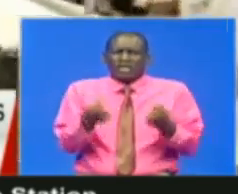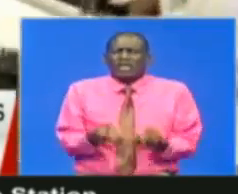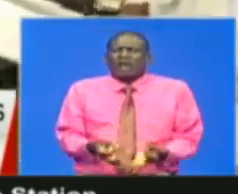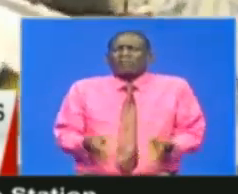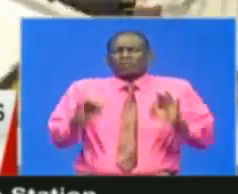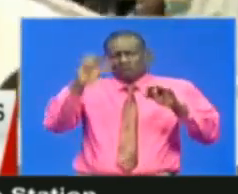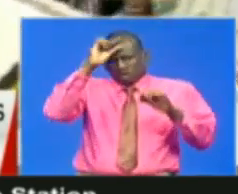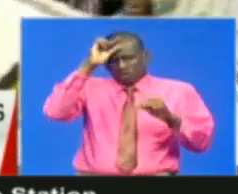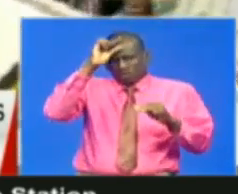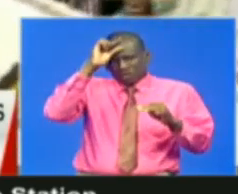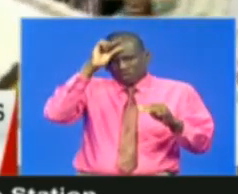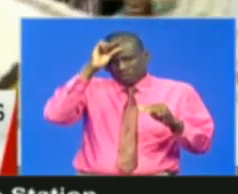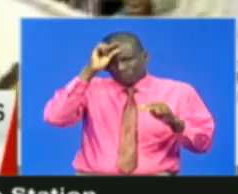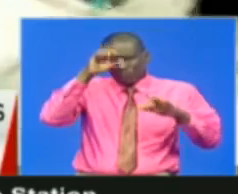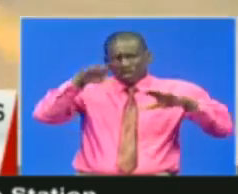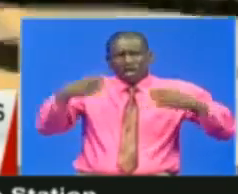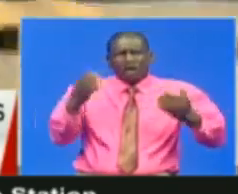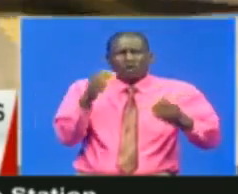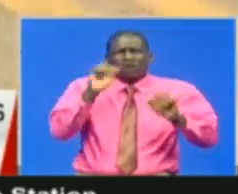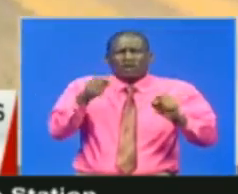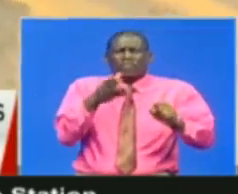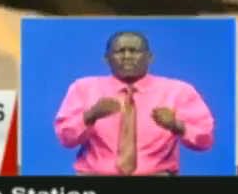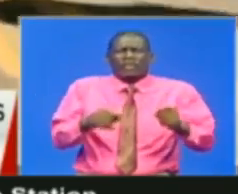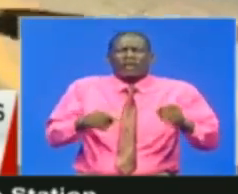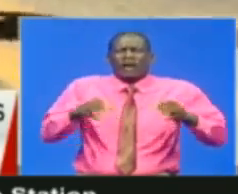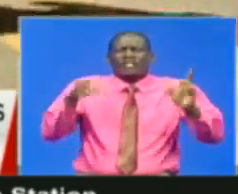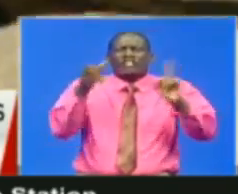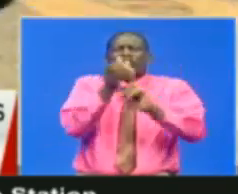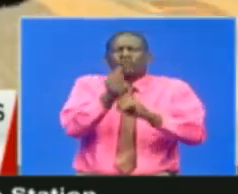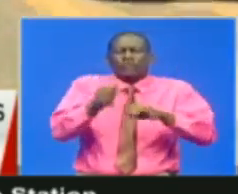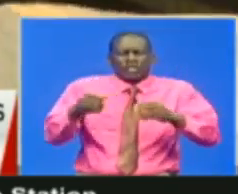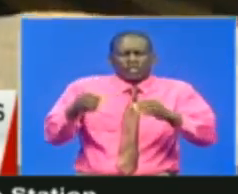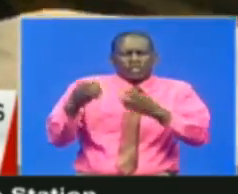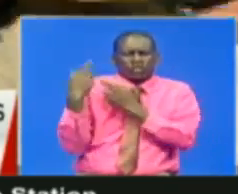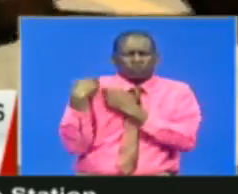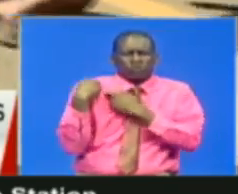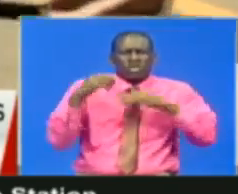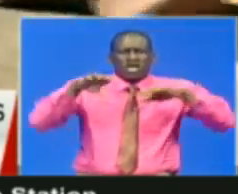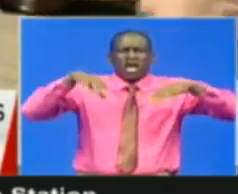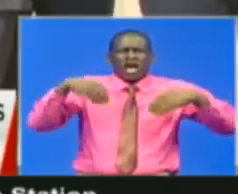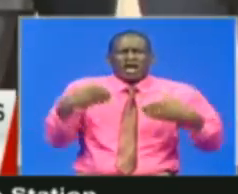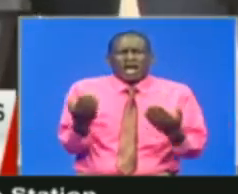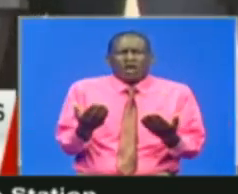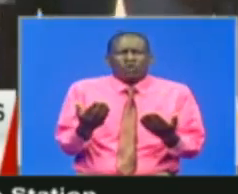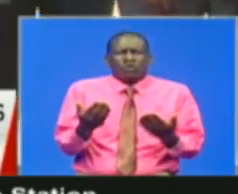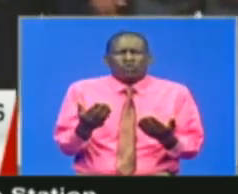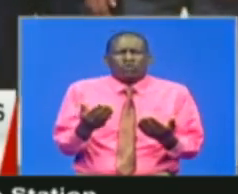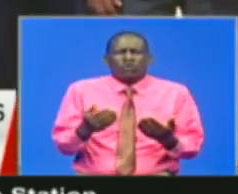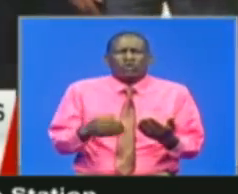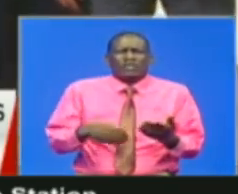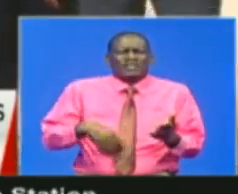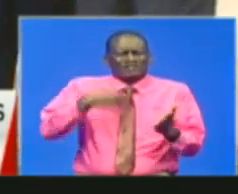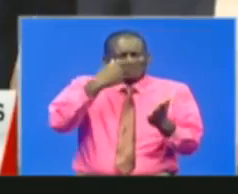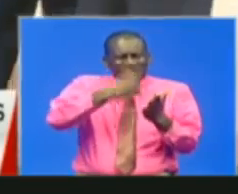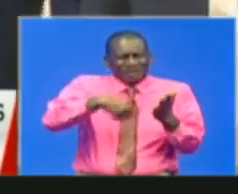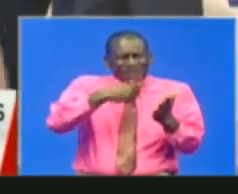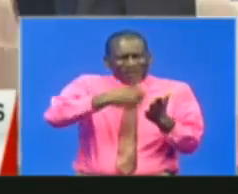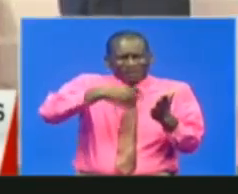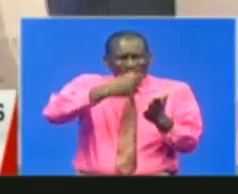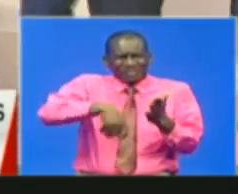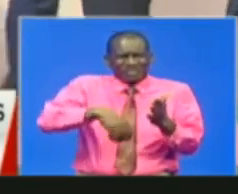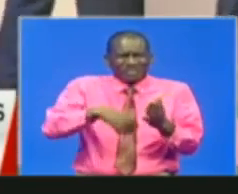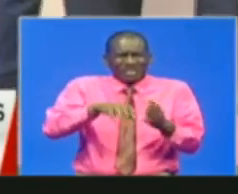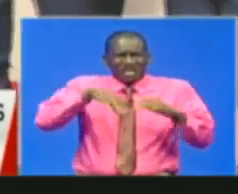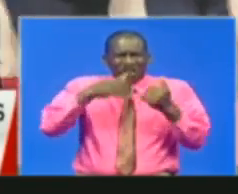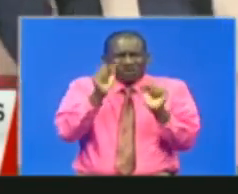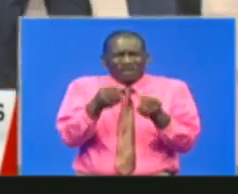all indications, intend to meet its obligations? And how, outside ever-burdening taxes, does it intend to dig